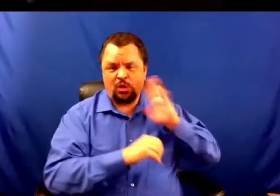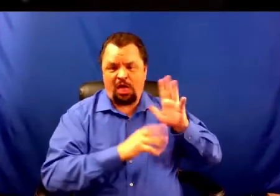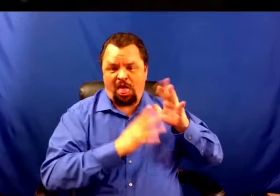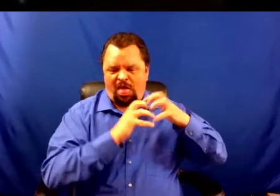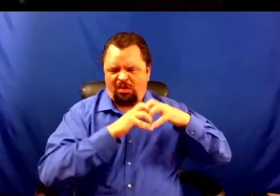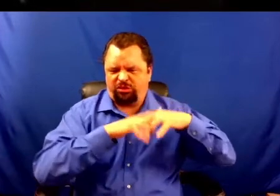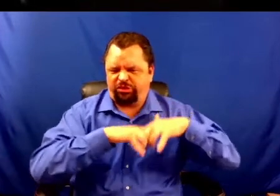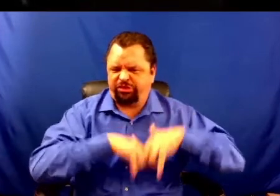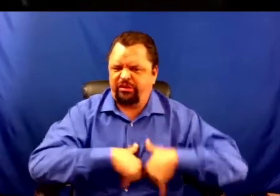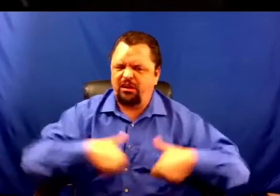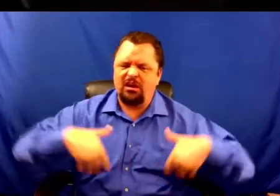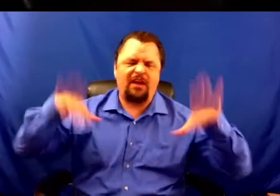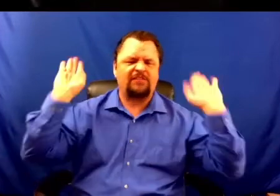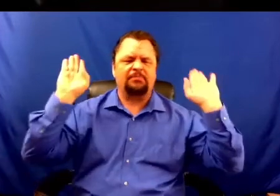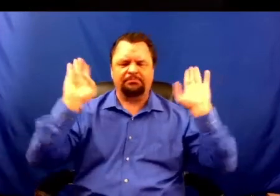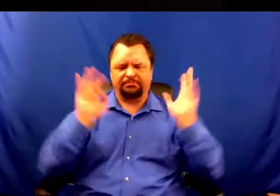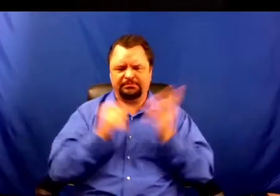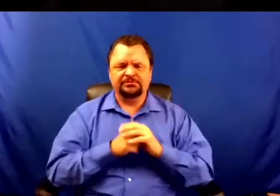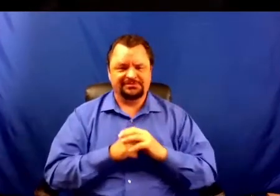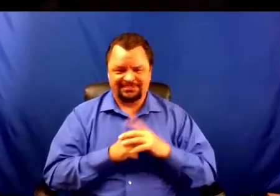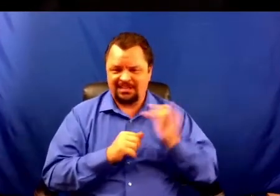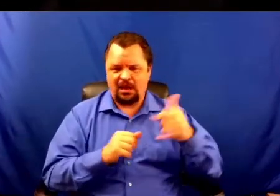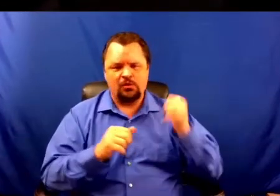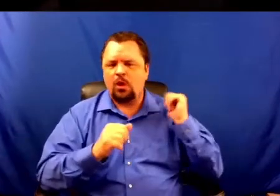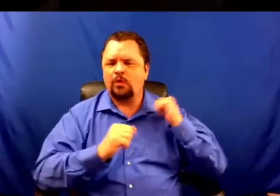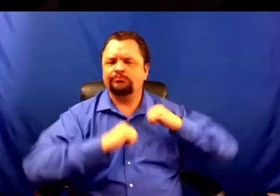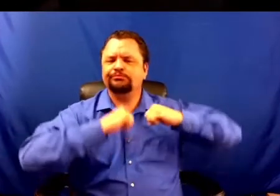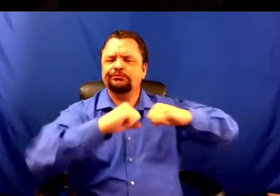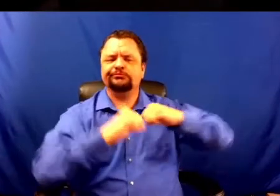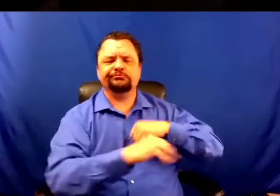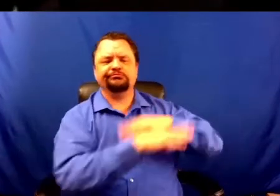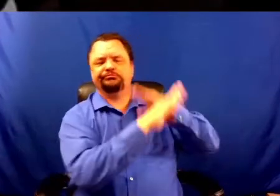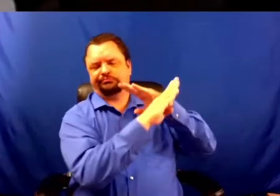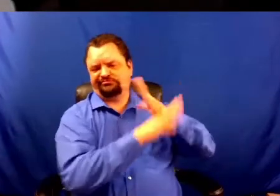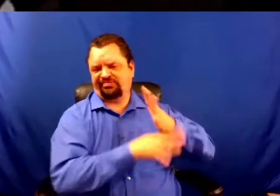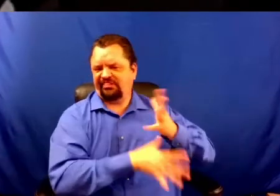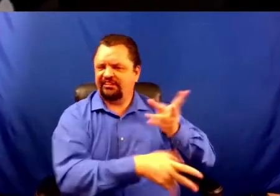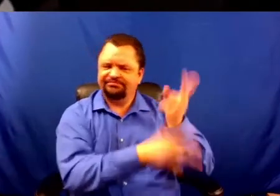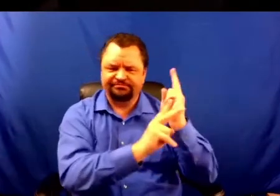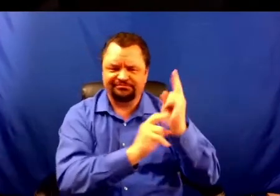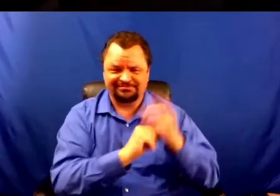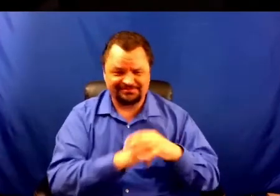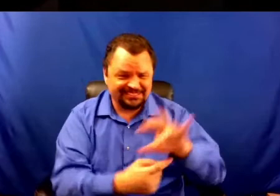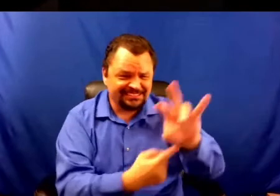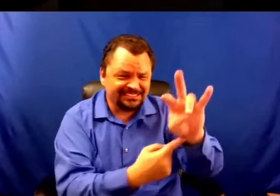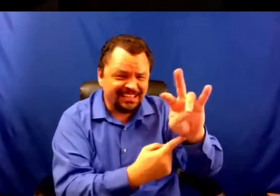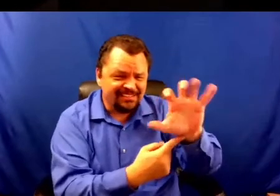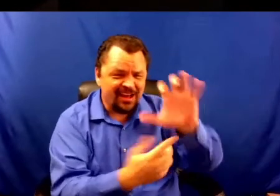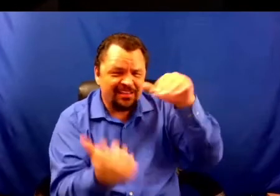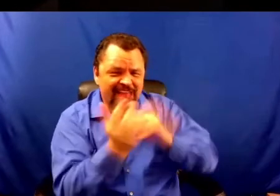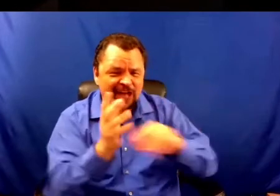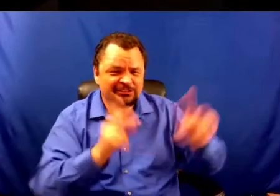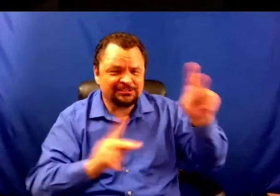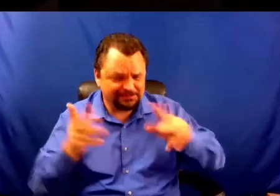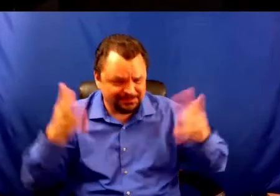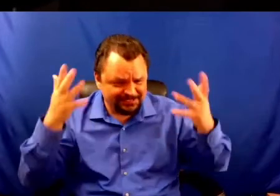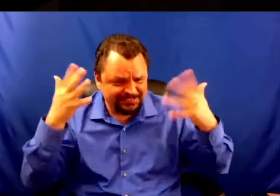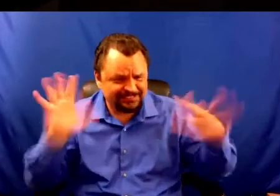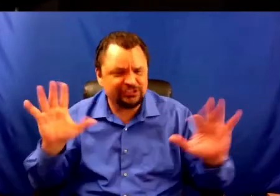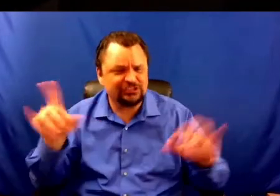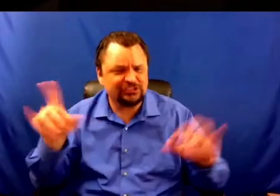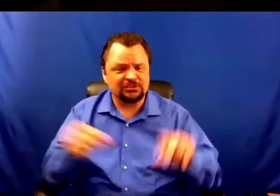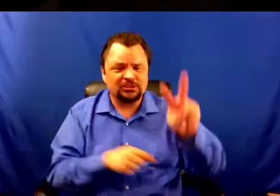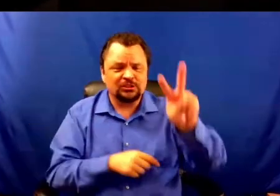key. It decreases fatalities, and we are well over 700,000 for the nation at this time from